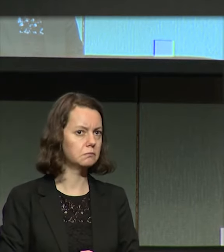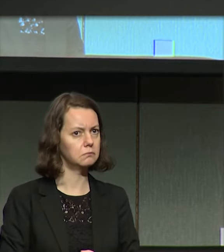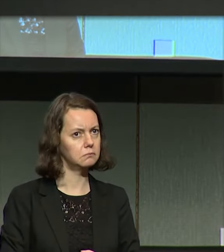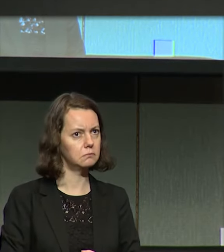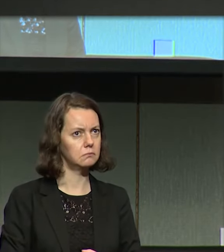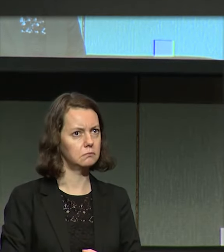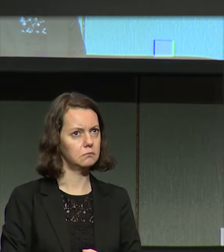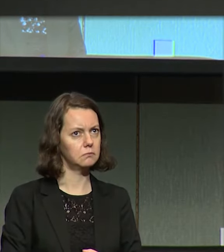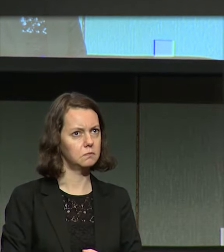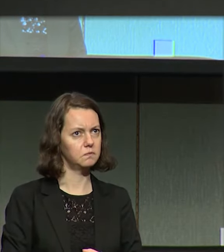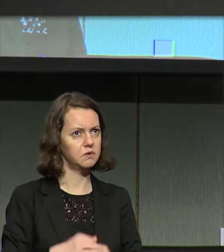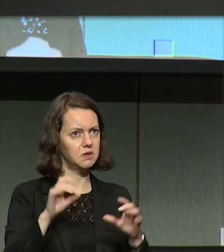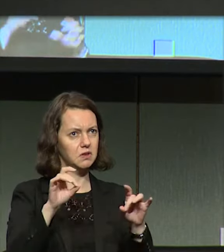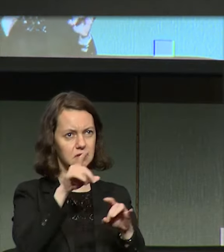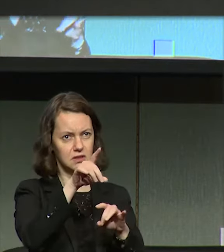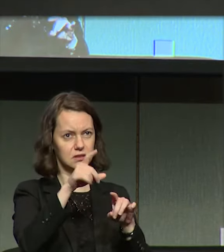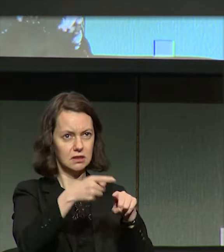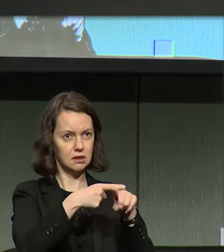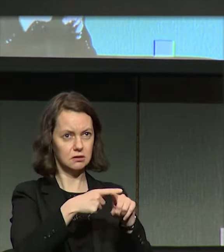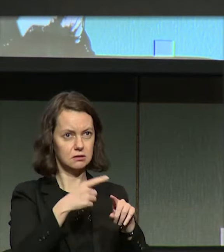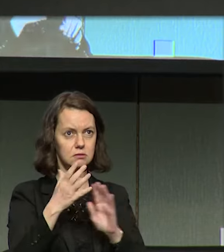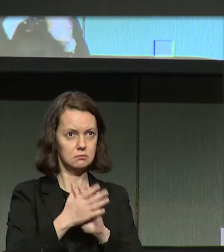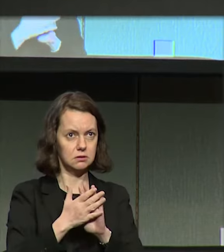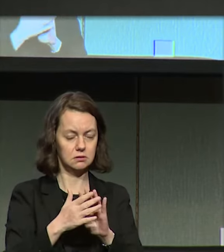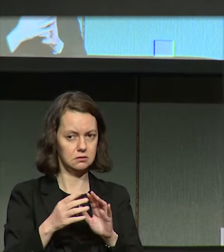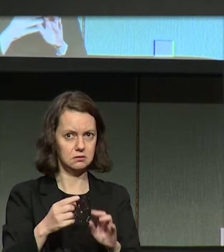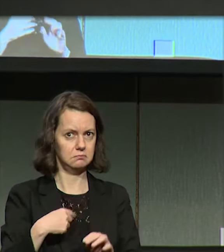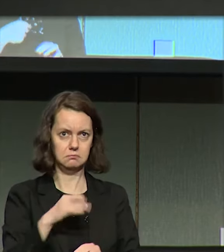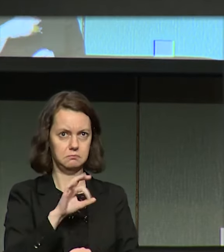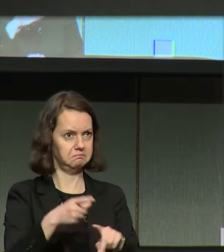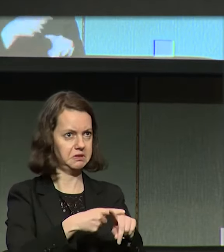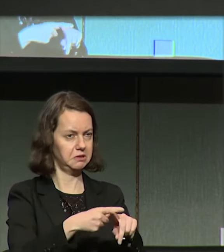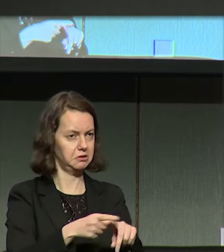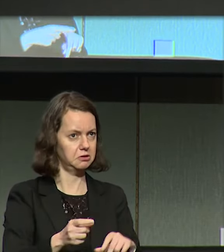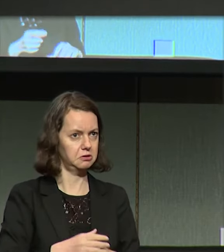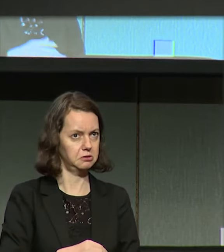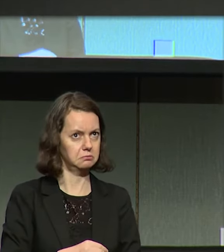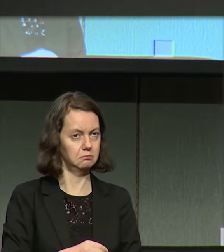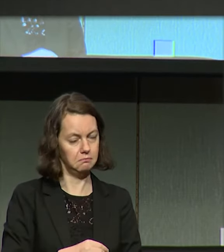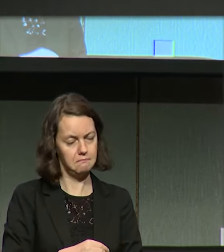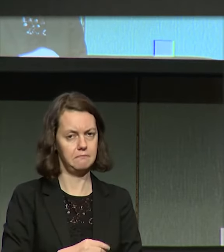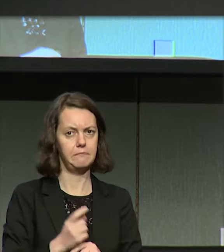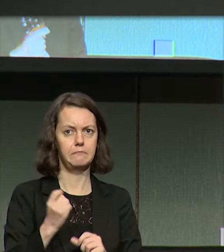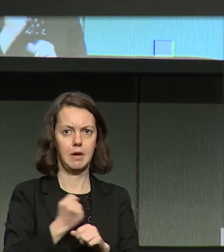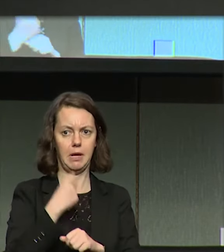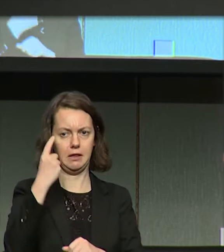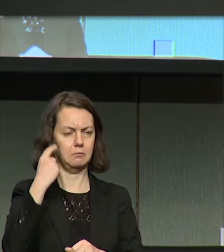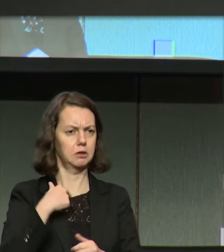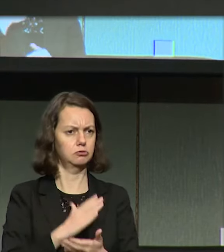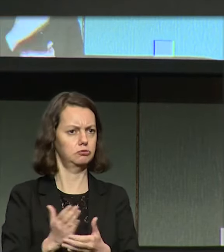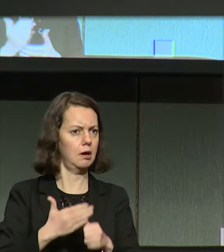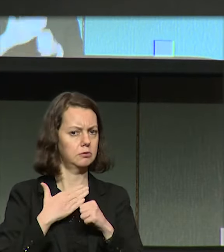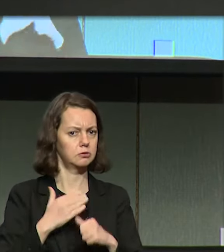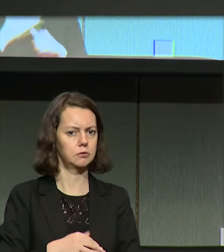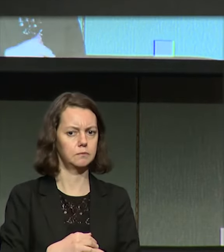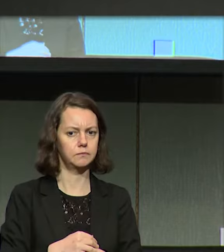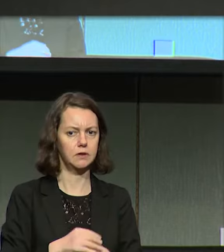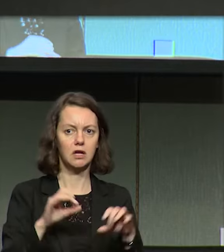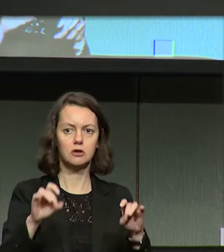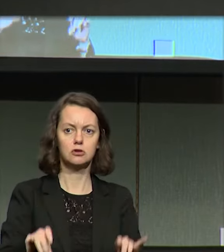that I'm at the margins of this place? And that would cause me to lean into my sense of being Aboriginal more. When I hear the national